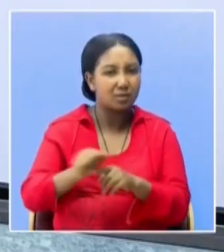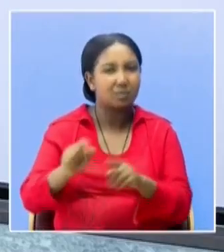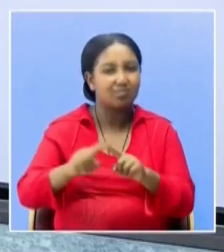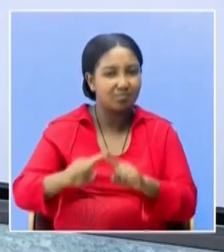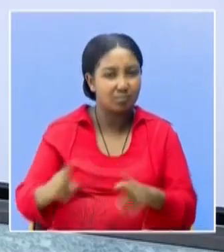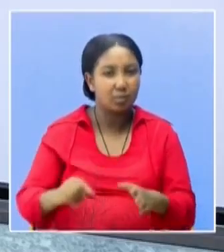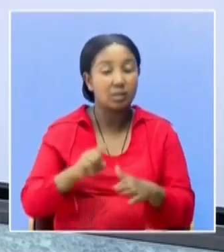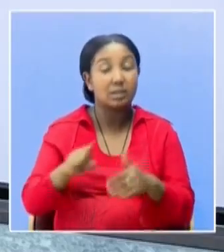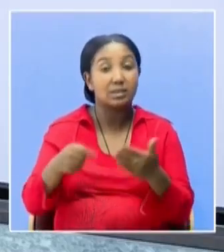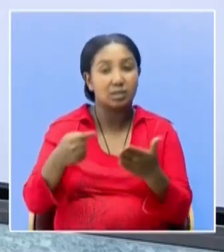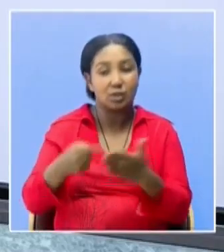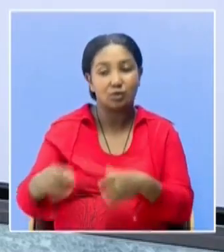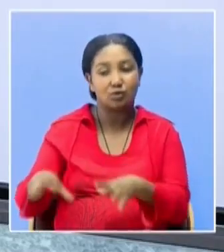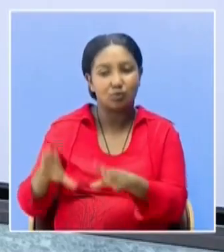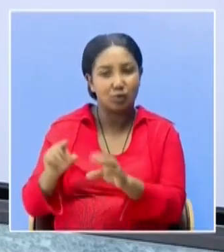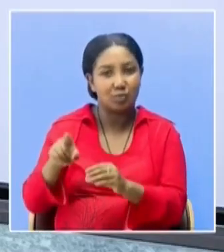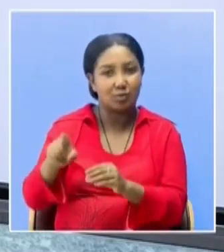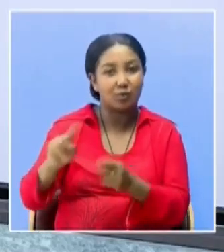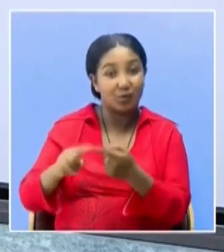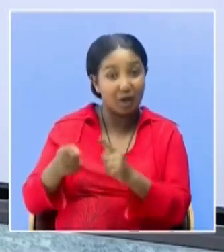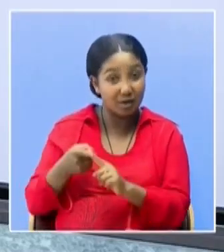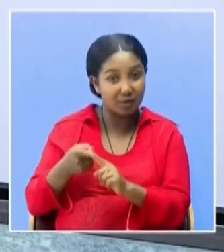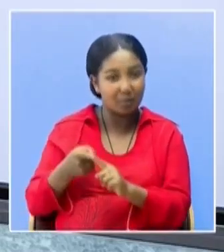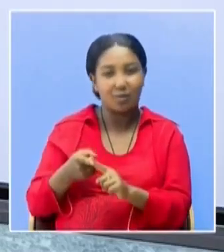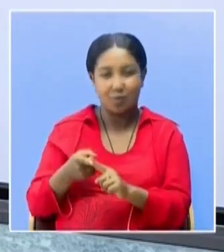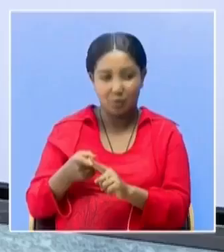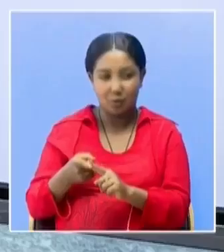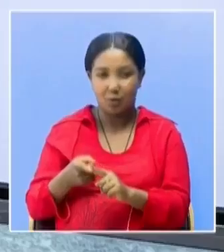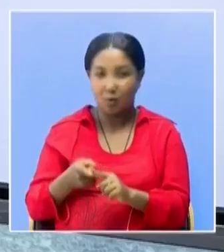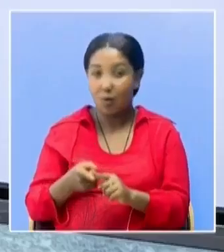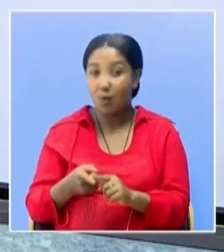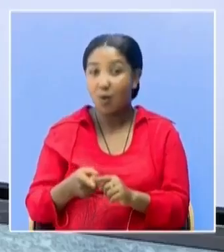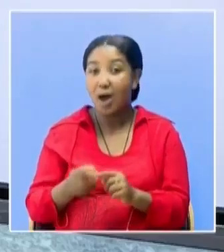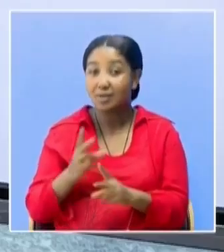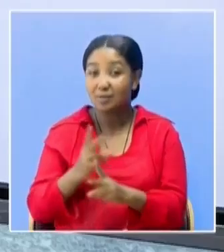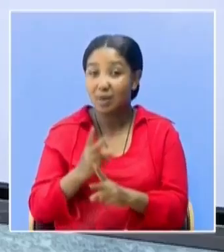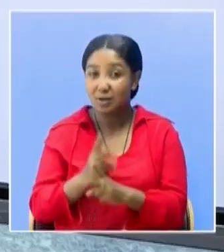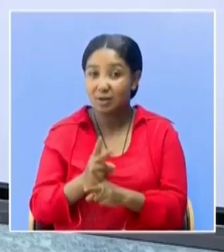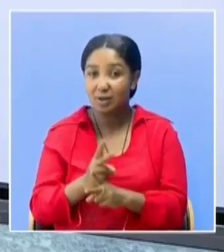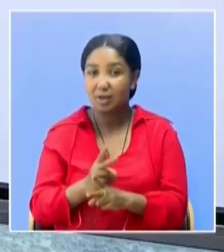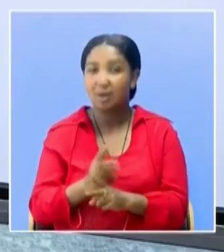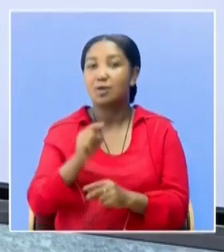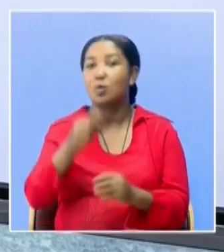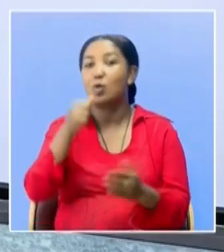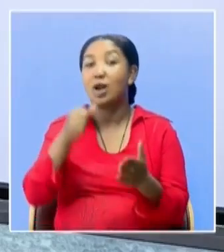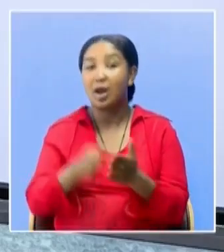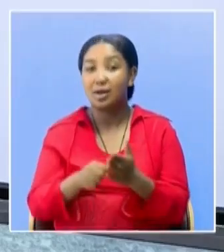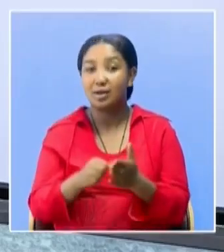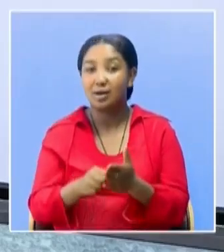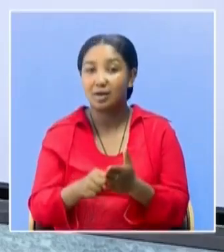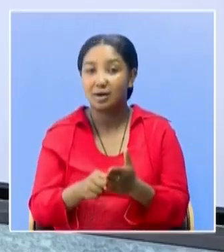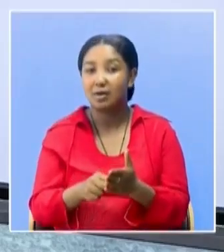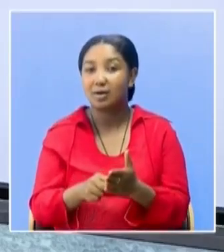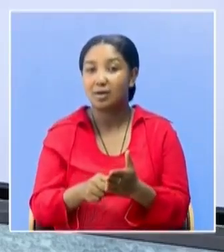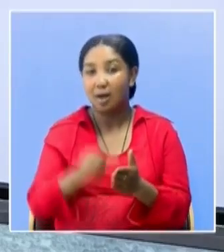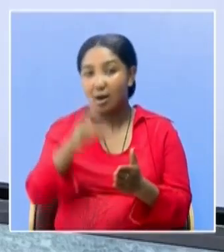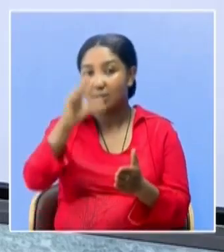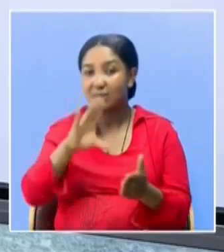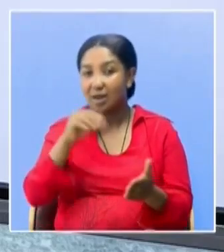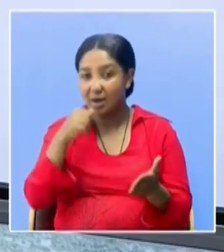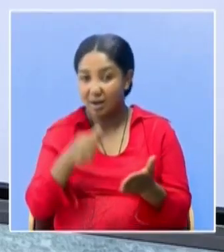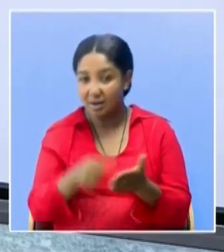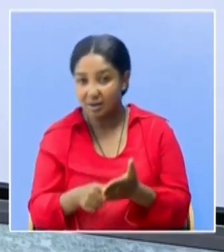Therefore, this student also, this friend or your friend also expecting your letter or your personal